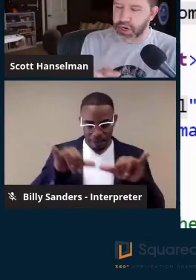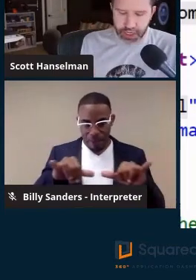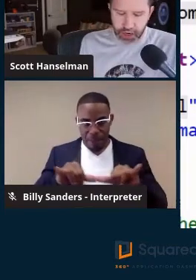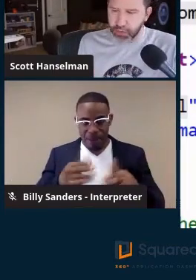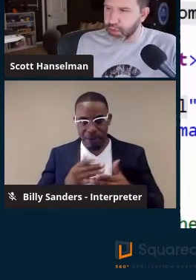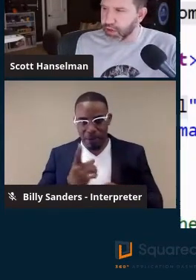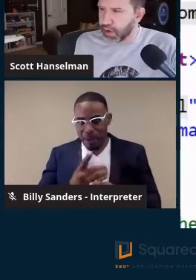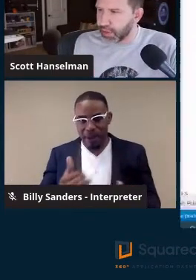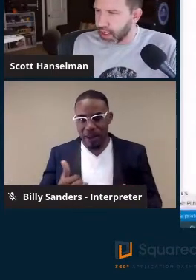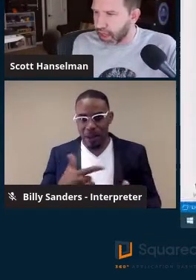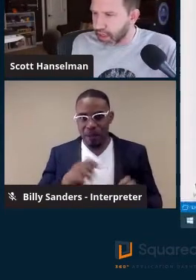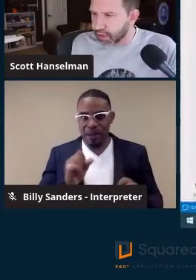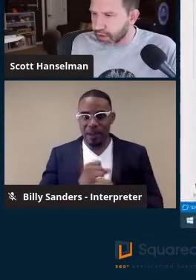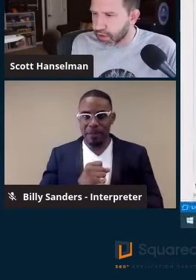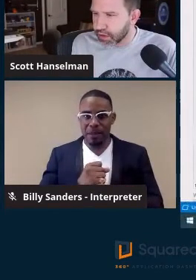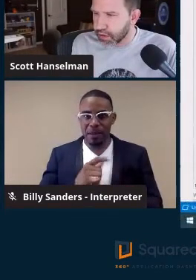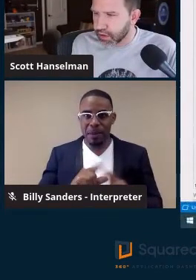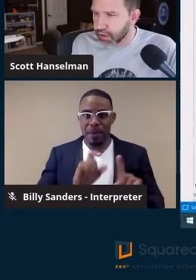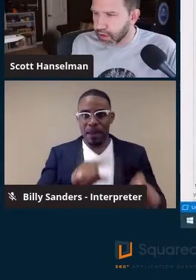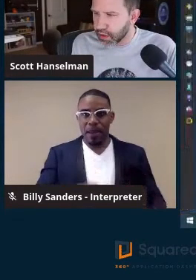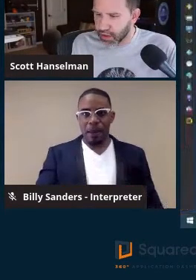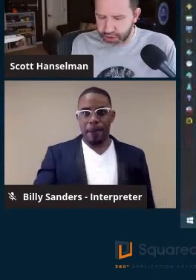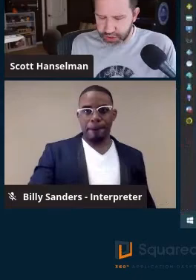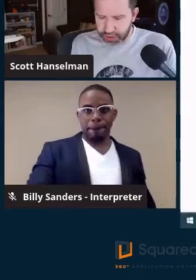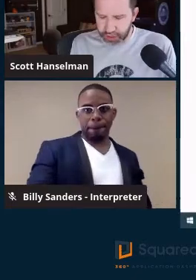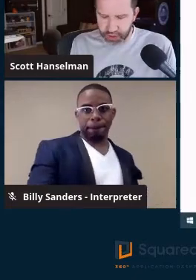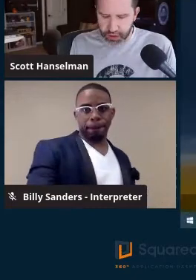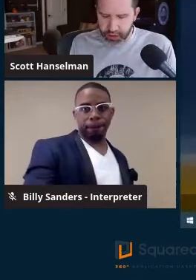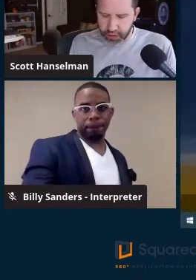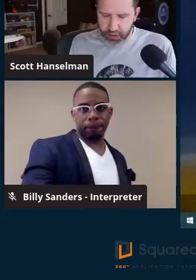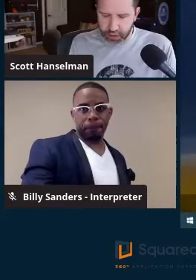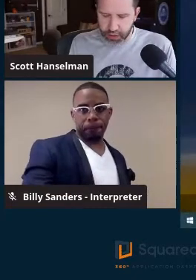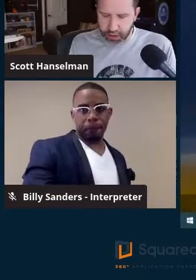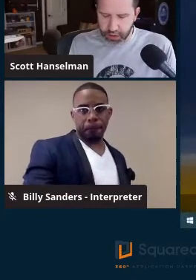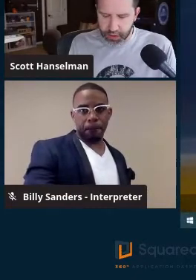thing right now, but we could maybe ask. Let's see.